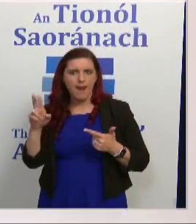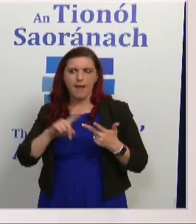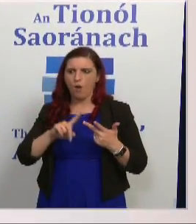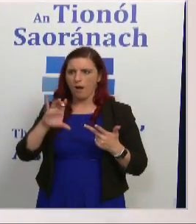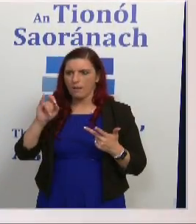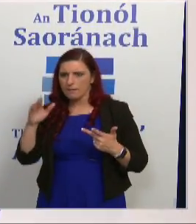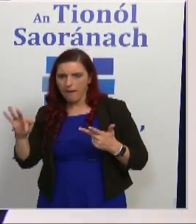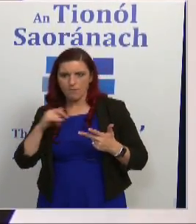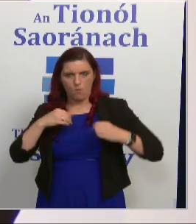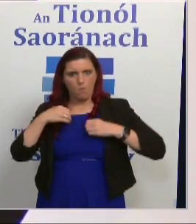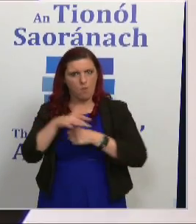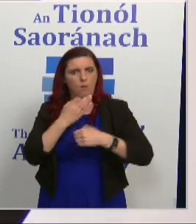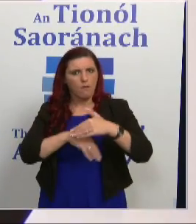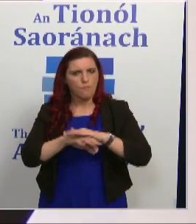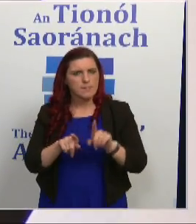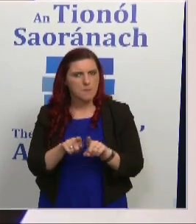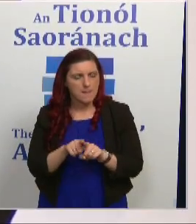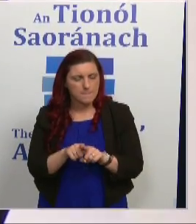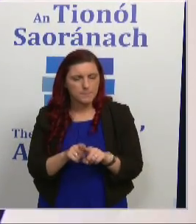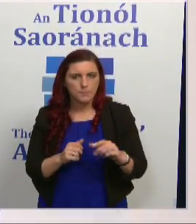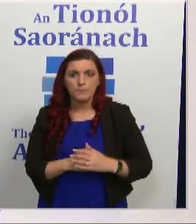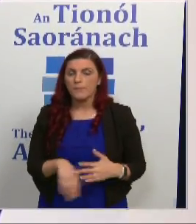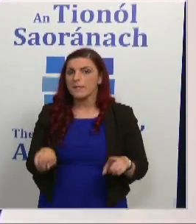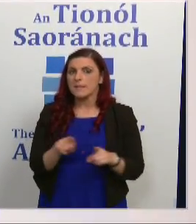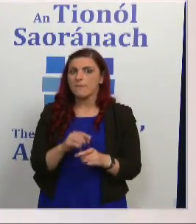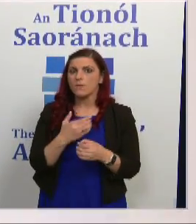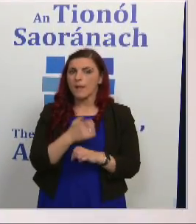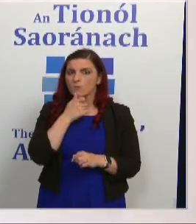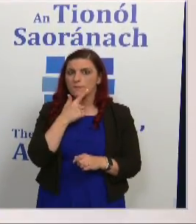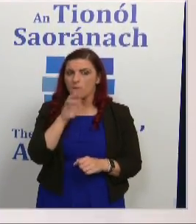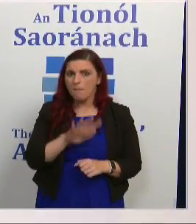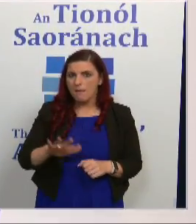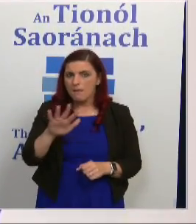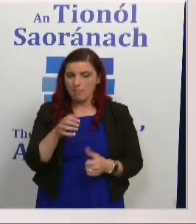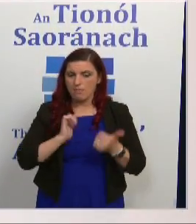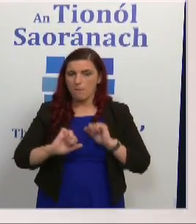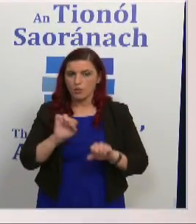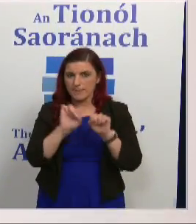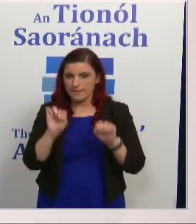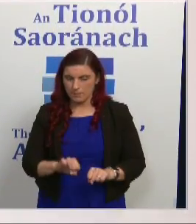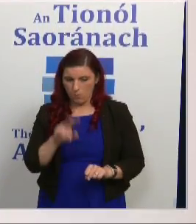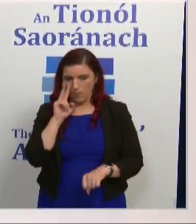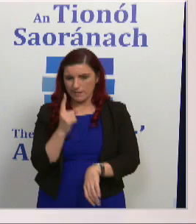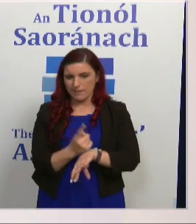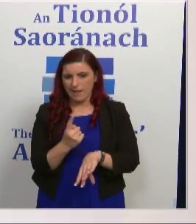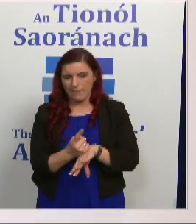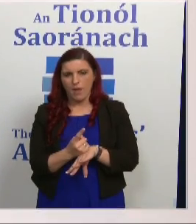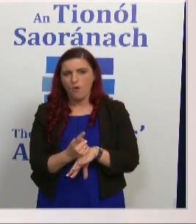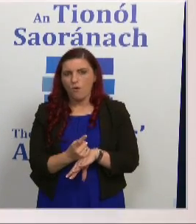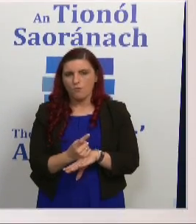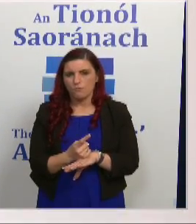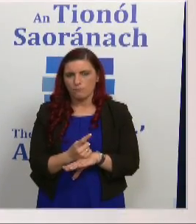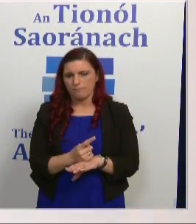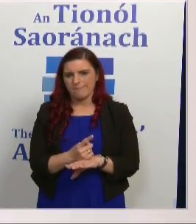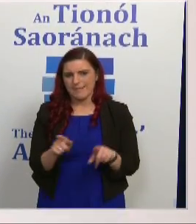local government. In terms of the county, really the modern system, we really see it coming to sort of the recognisable